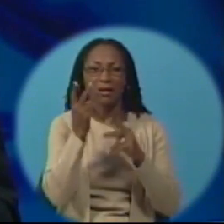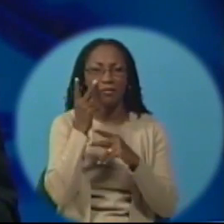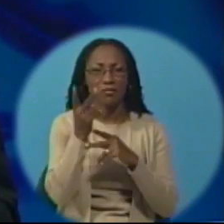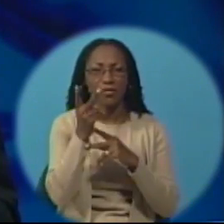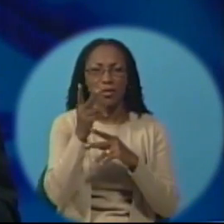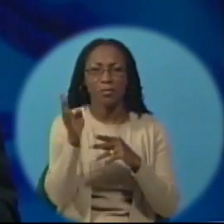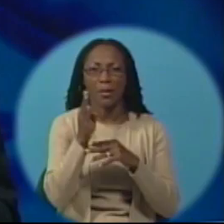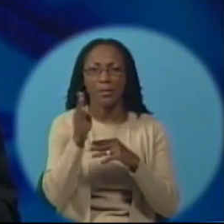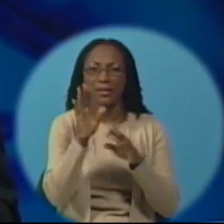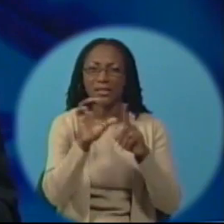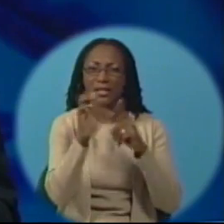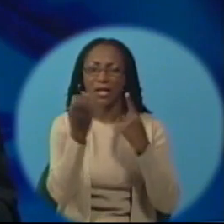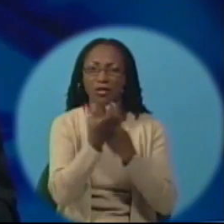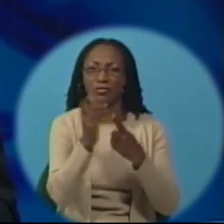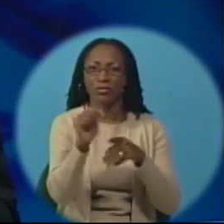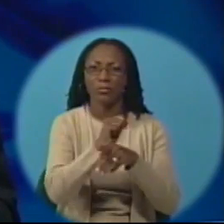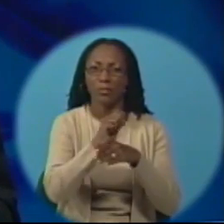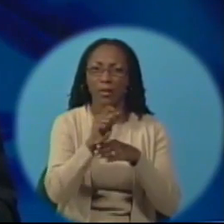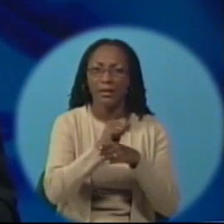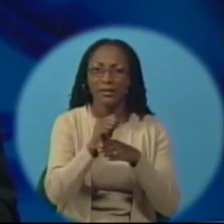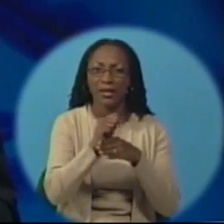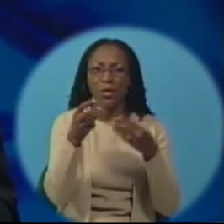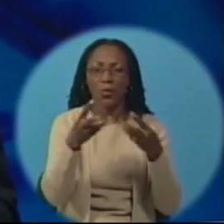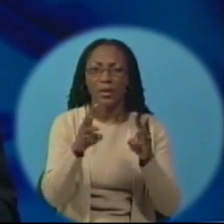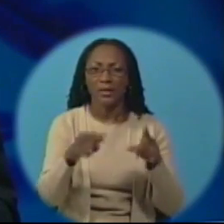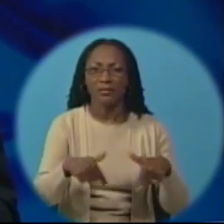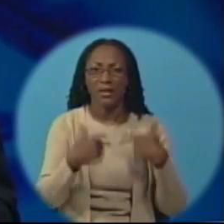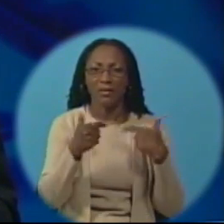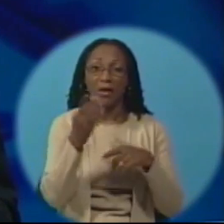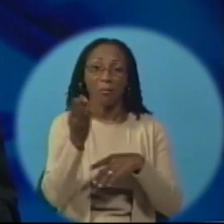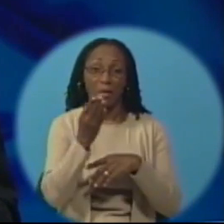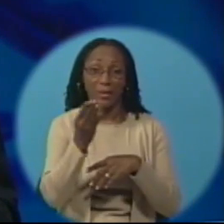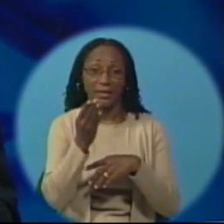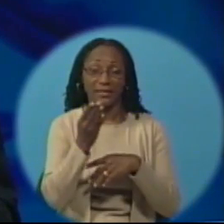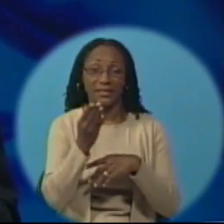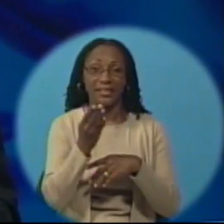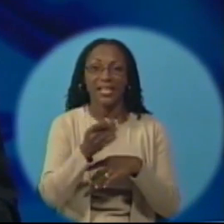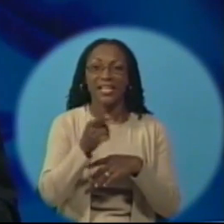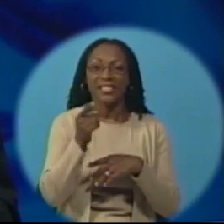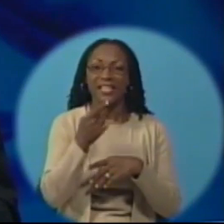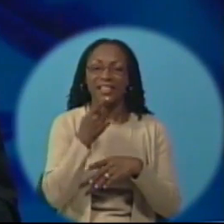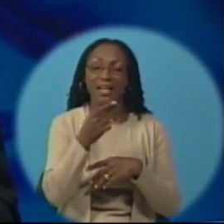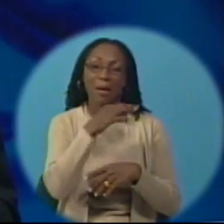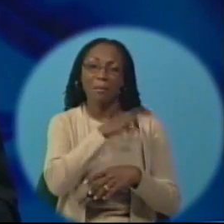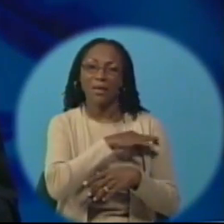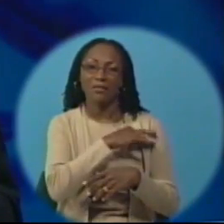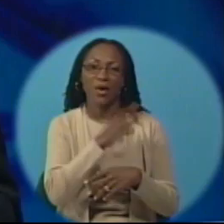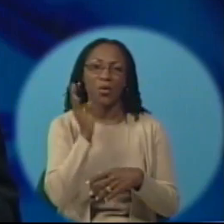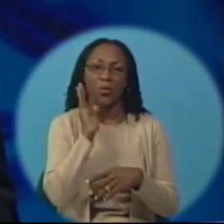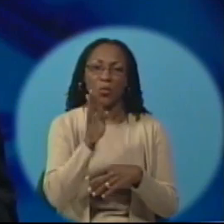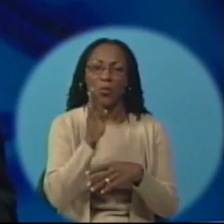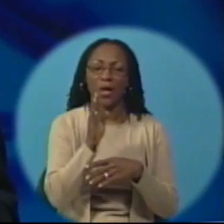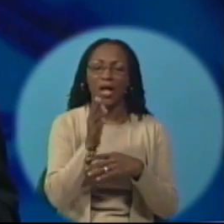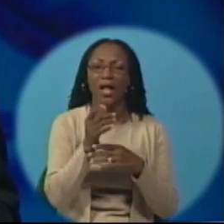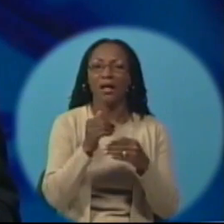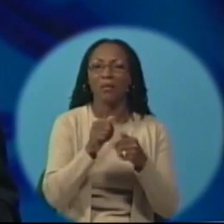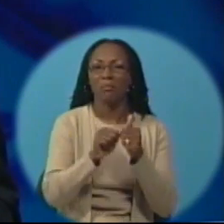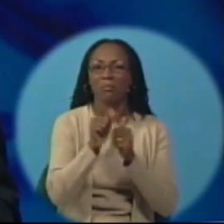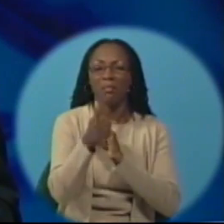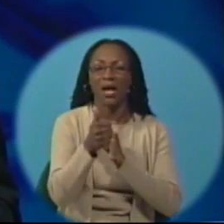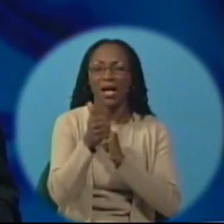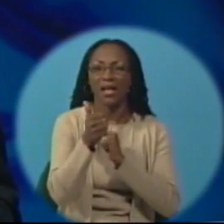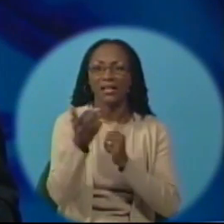culture, traditions and ways of life. On Barbados' part, he said the benefits will go beyond luring Chinese to the island.